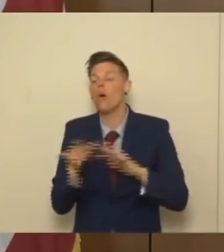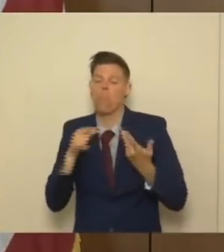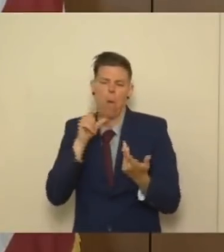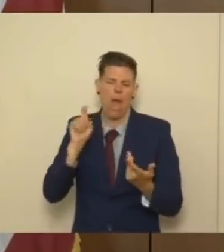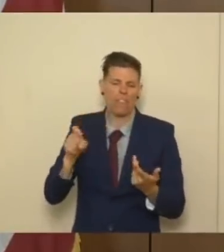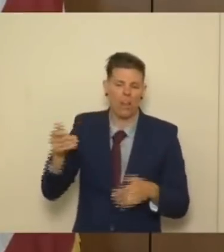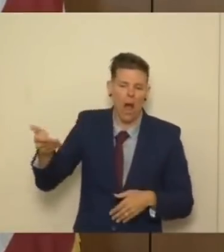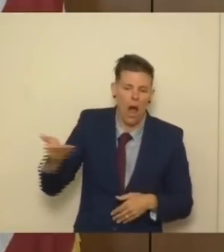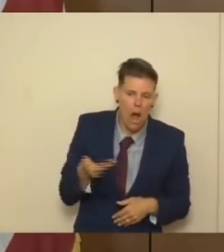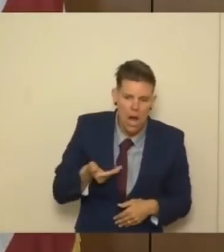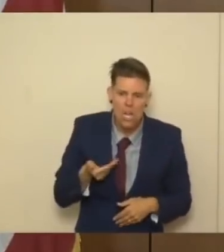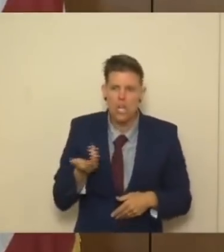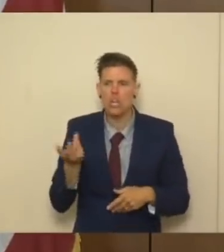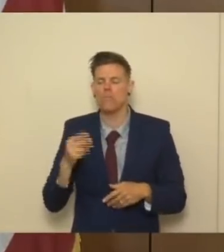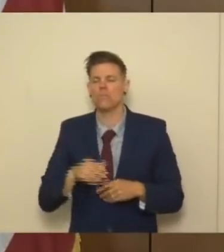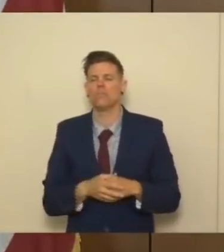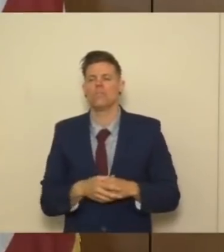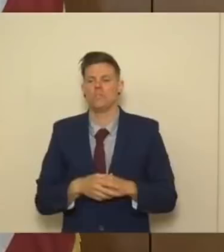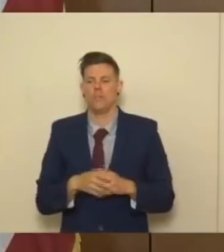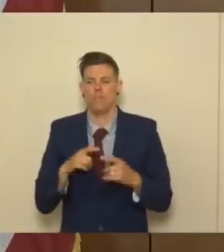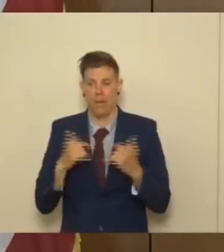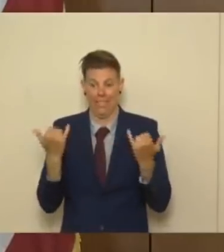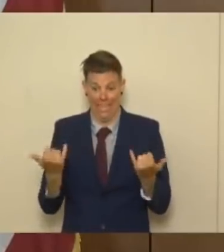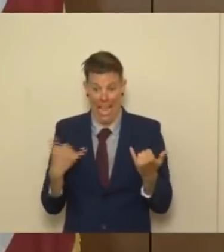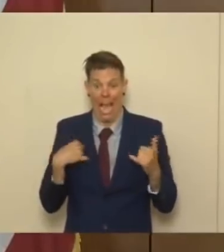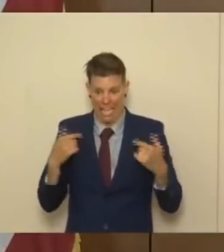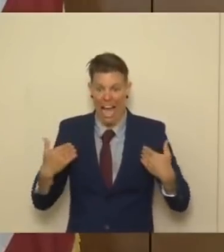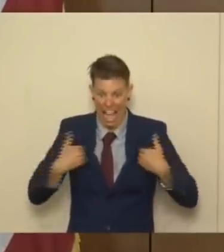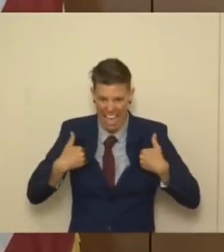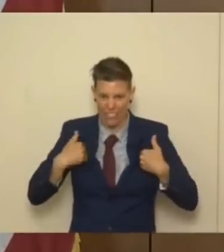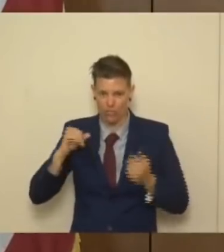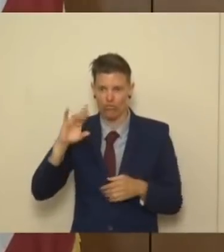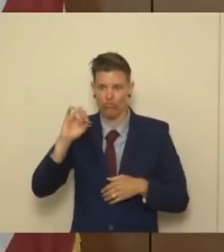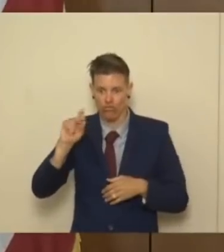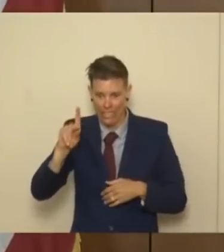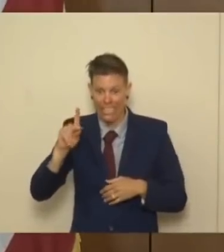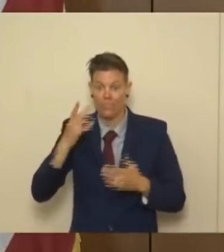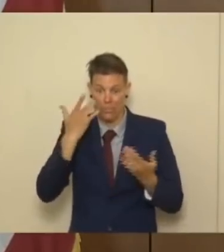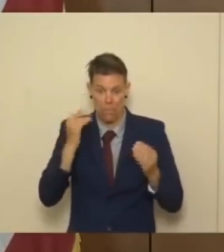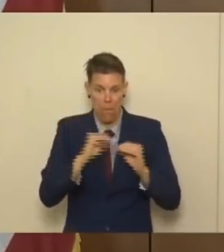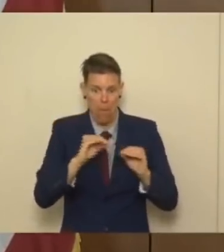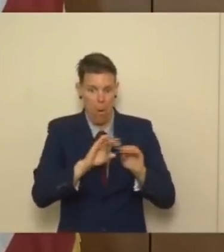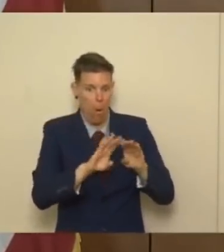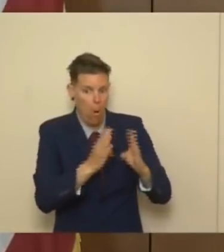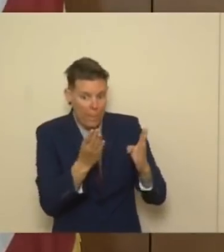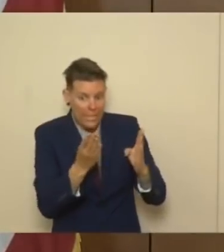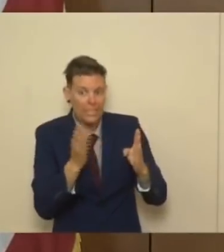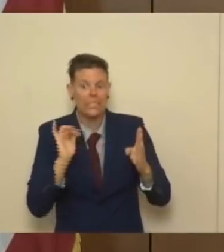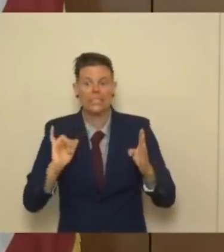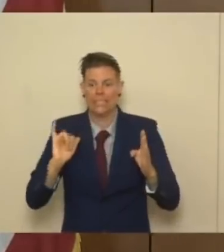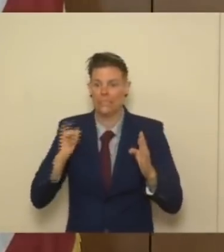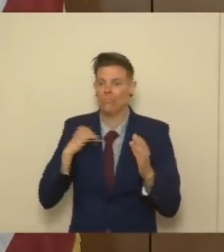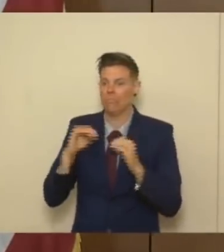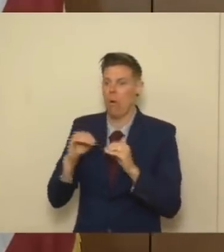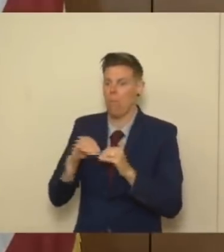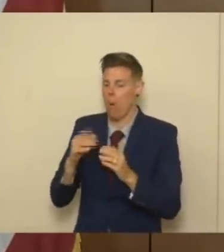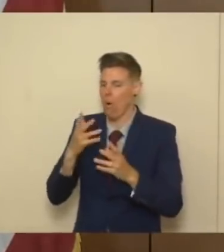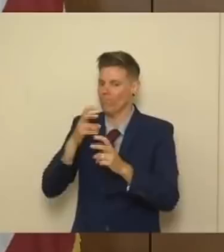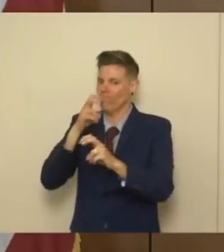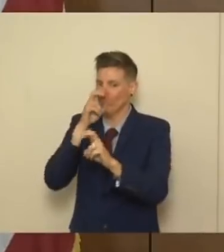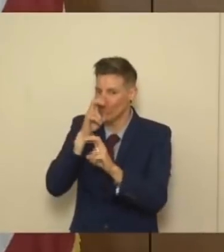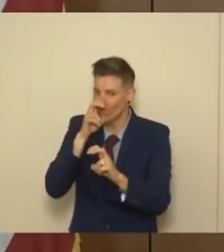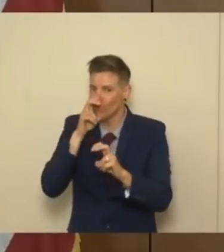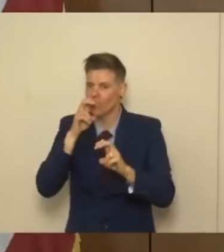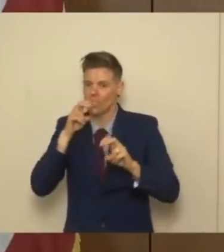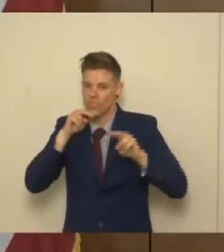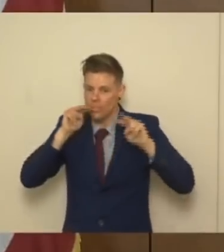you're reducing that rate of spread by any means necessary because people are moving around. So I want to be really clear. The goalpost